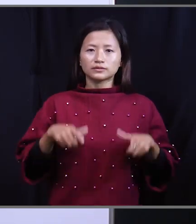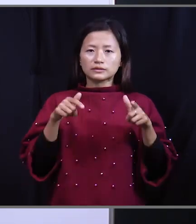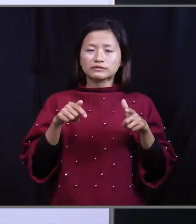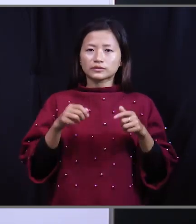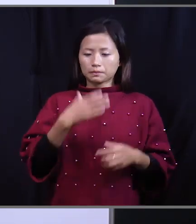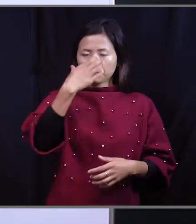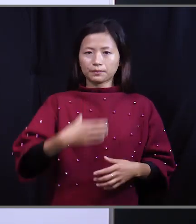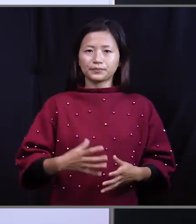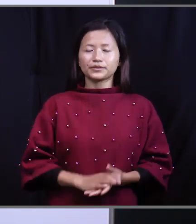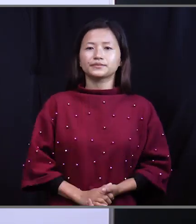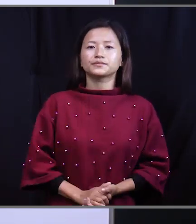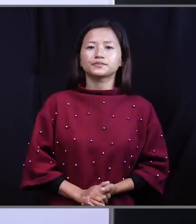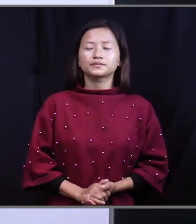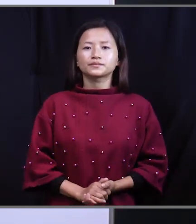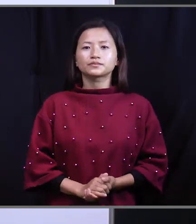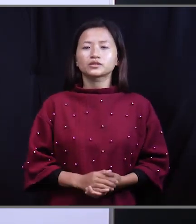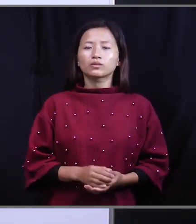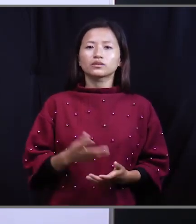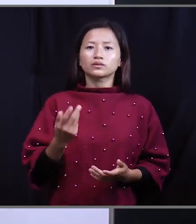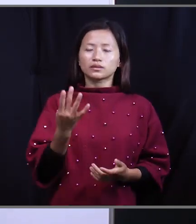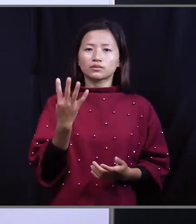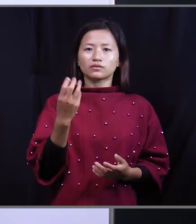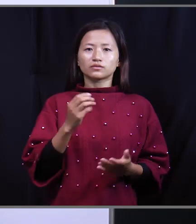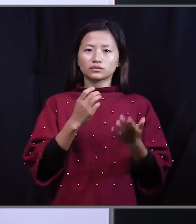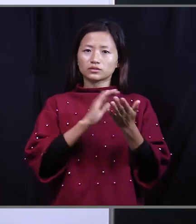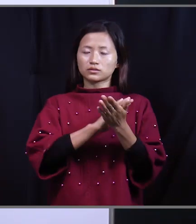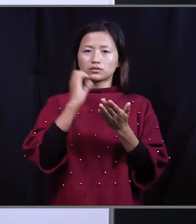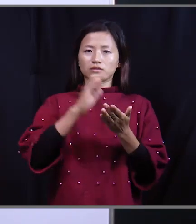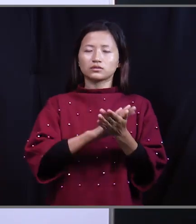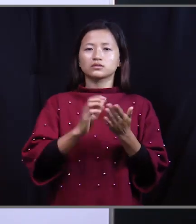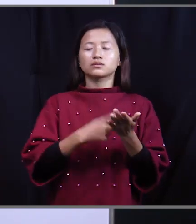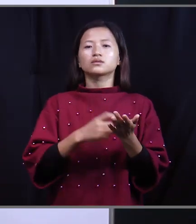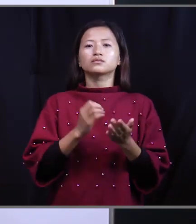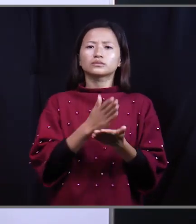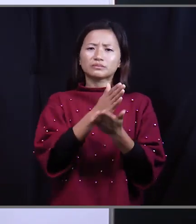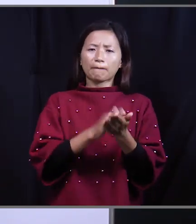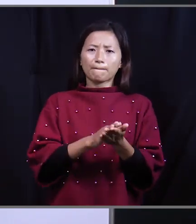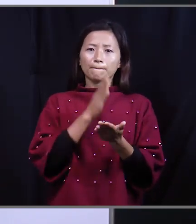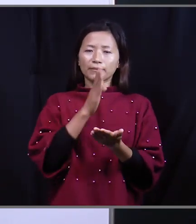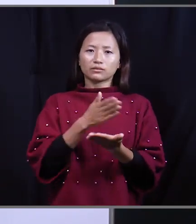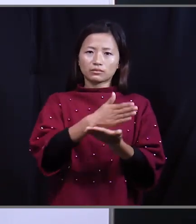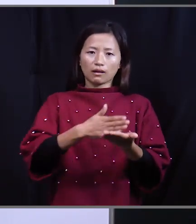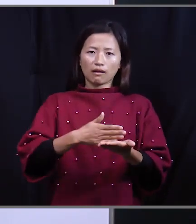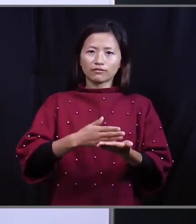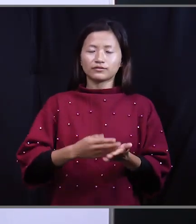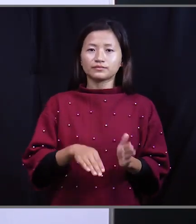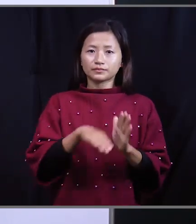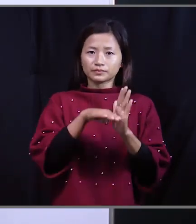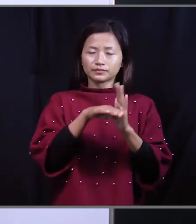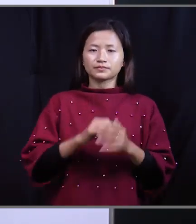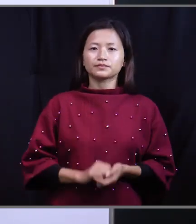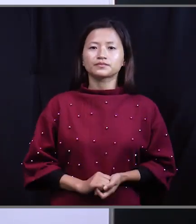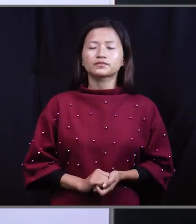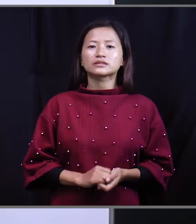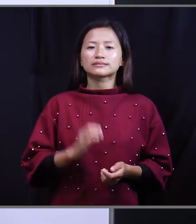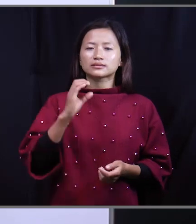that, where the number of chromosomes become half. Okay, that means from a diploid living organism,